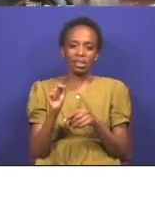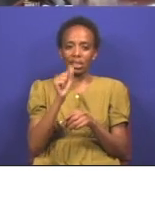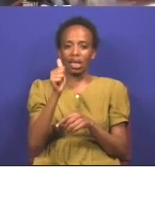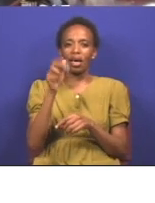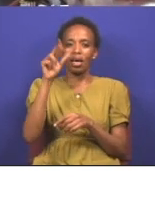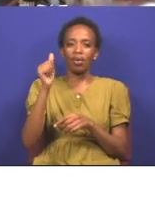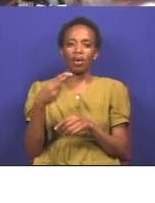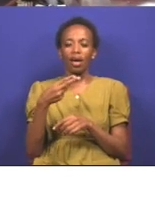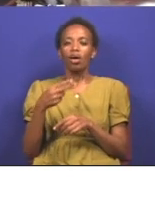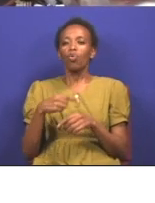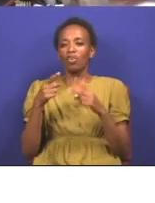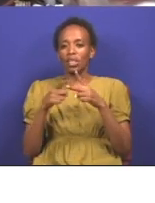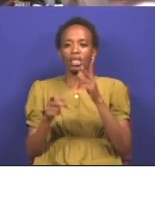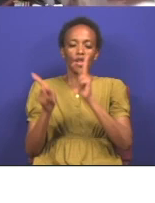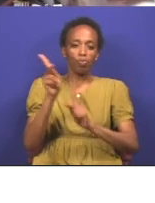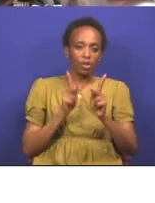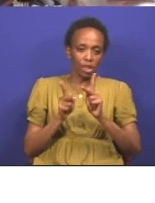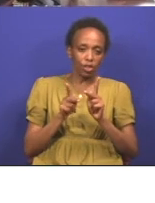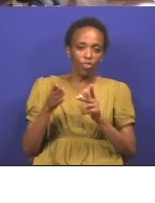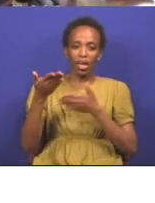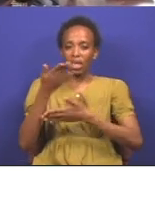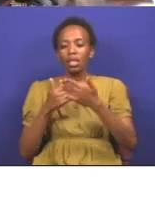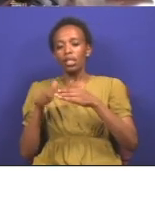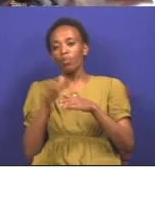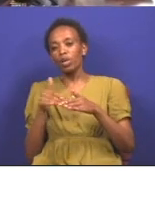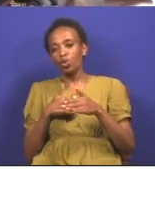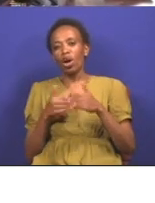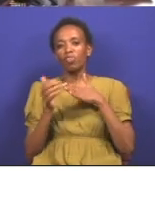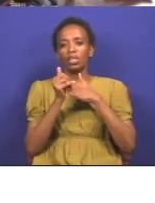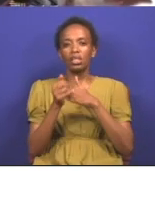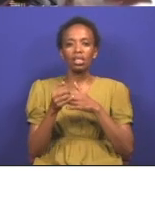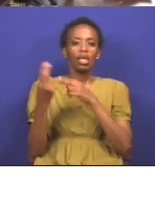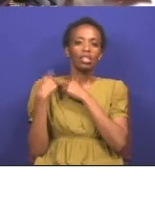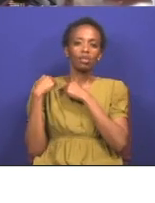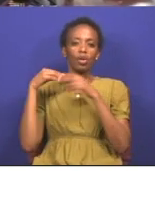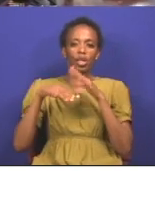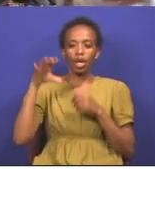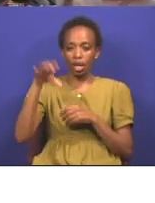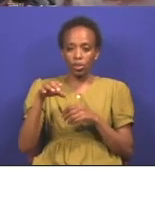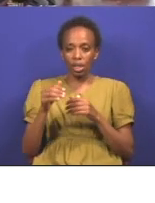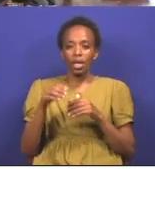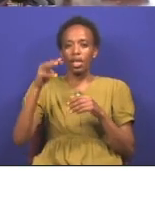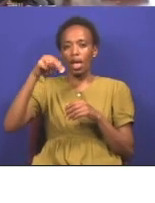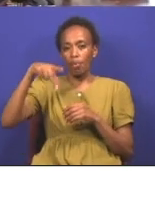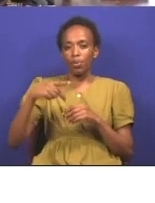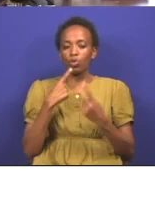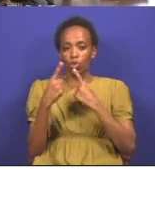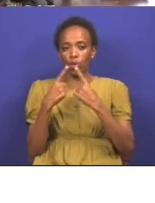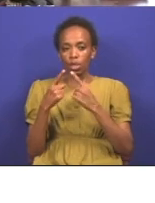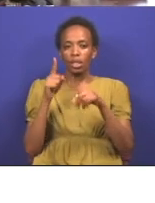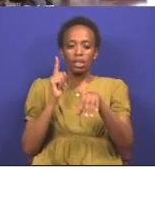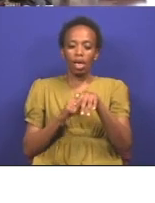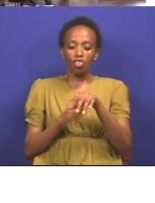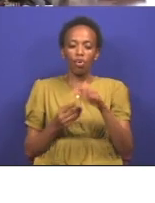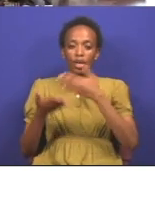have embarked on the process of engaging women to take leading roles in the county. The legislators who spoke during an engagement